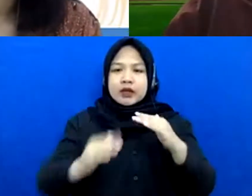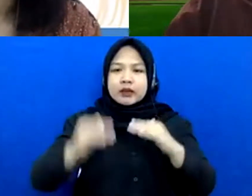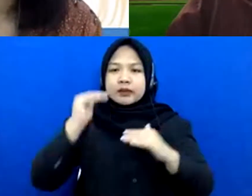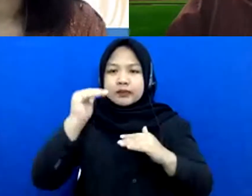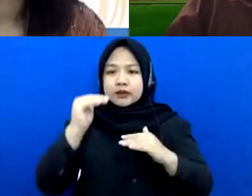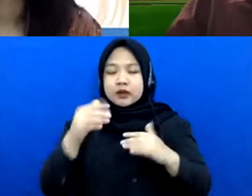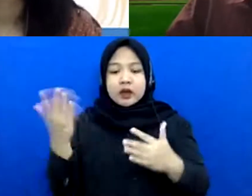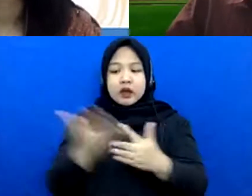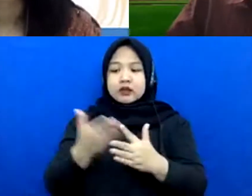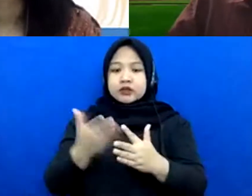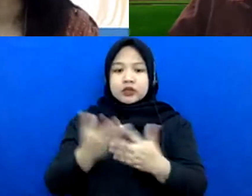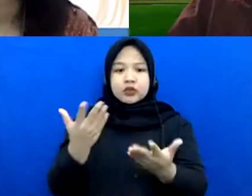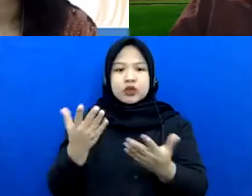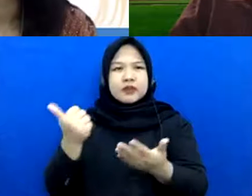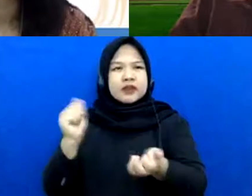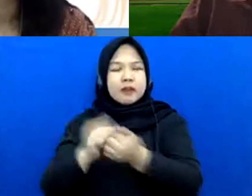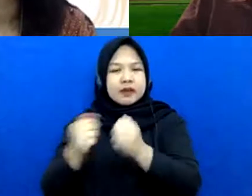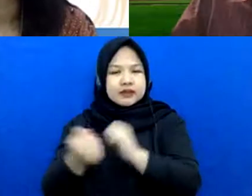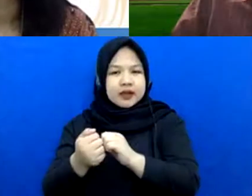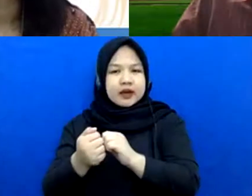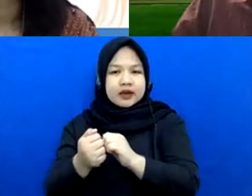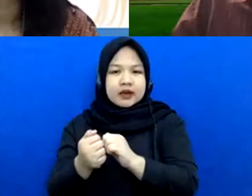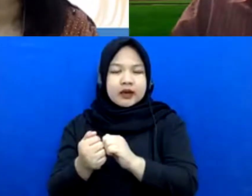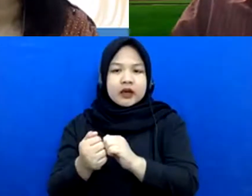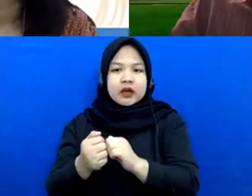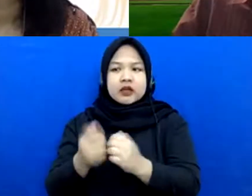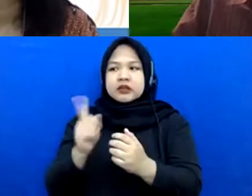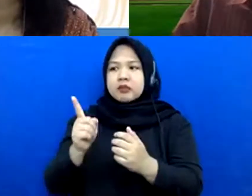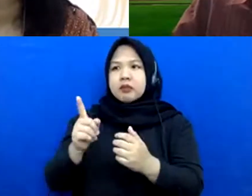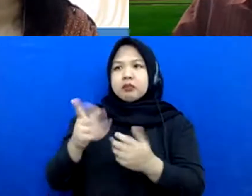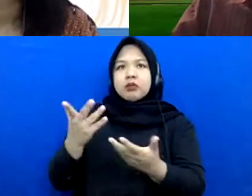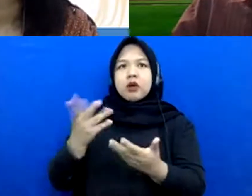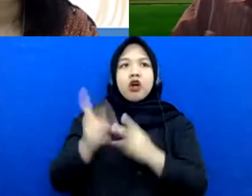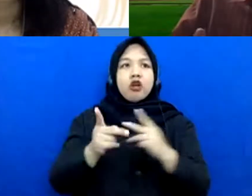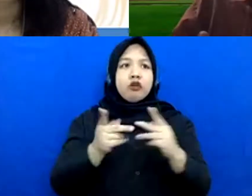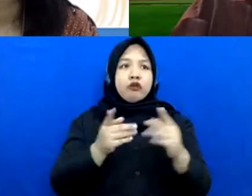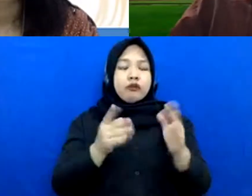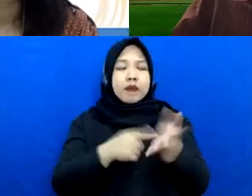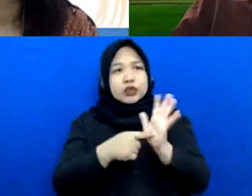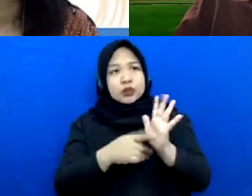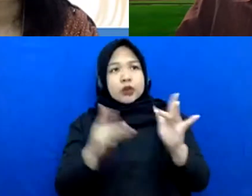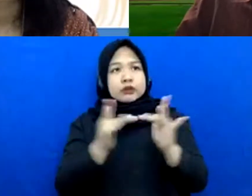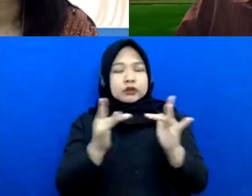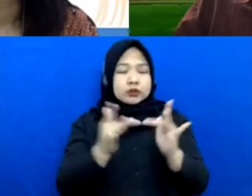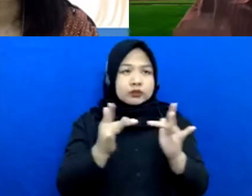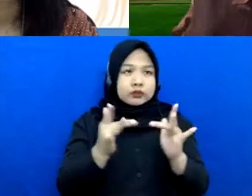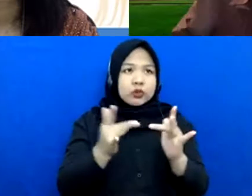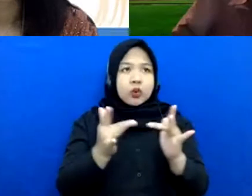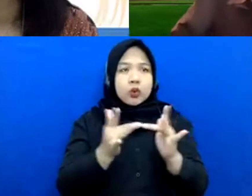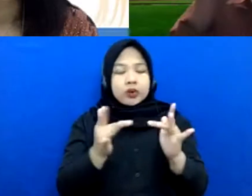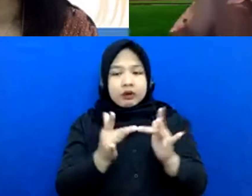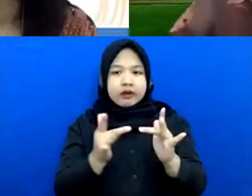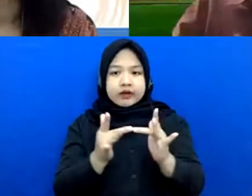Access could be an issue. Did students have online facilities if school was being provided